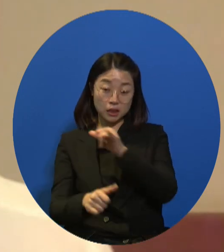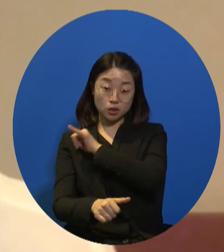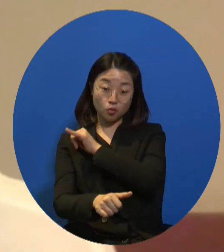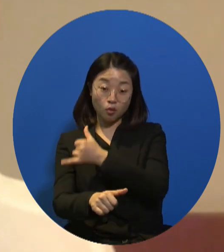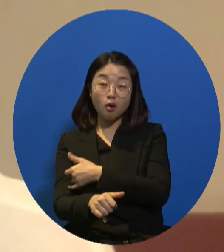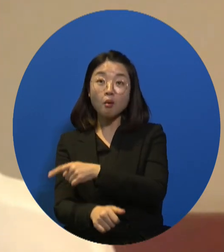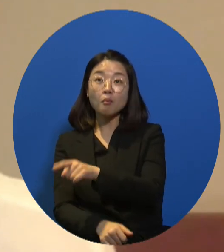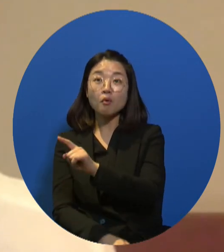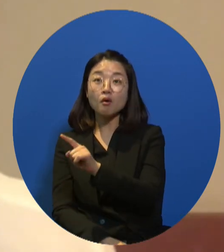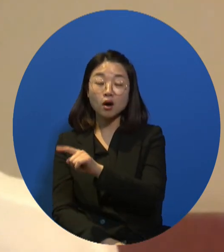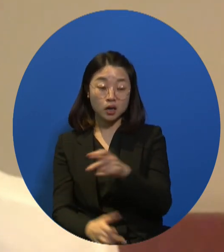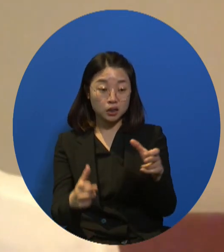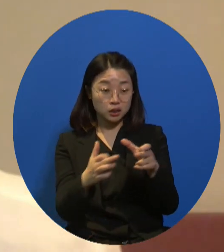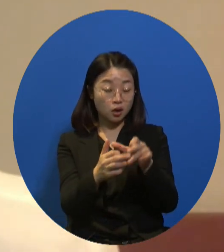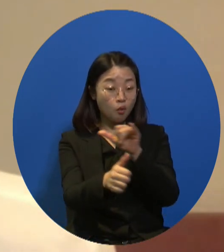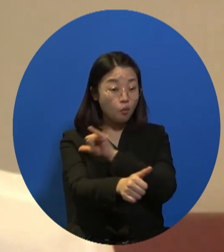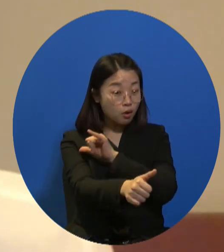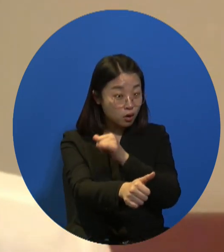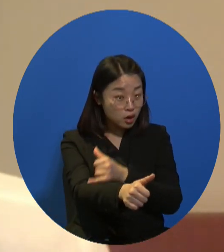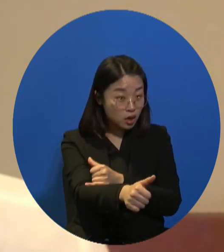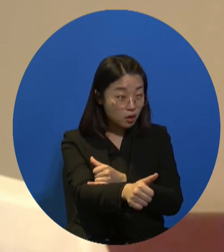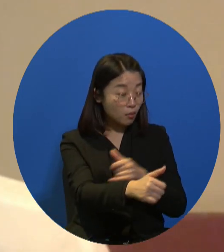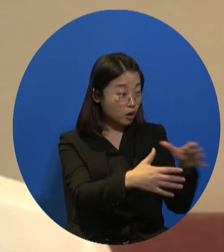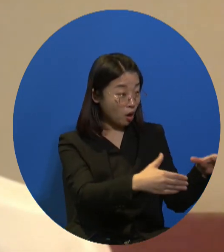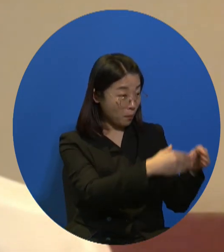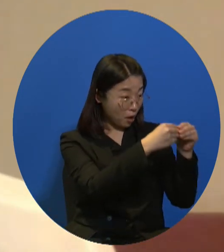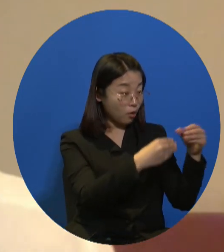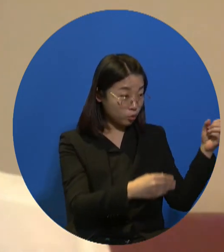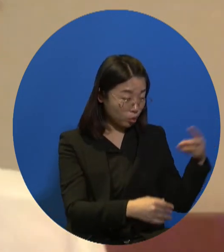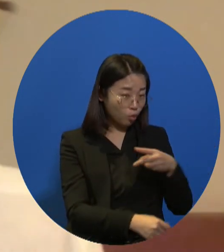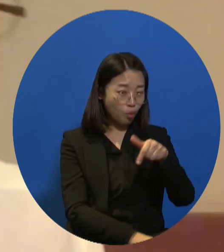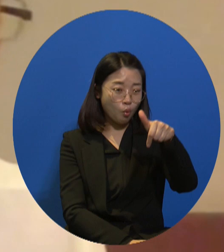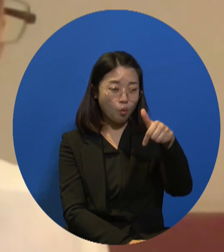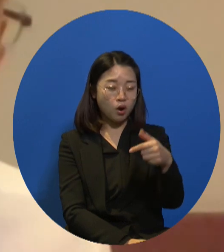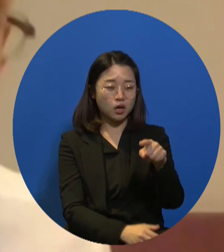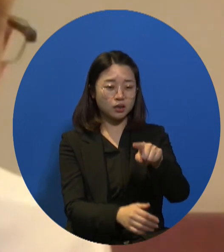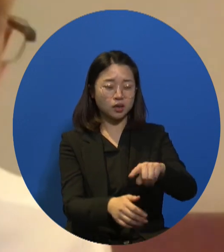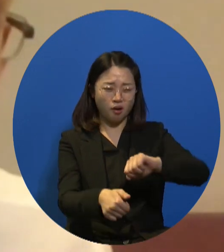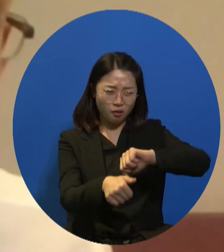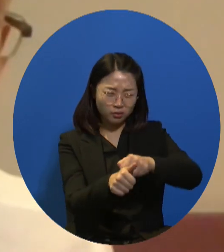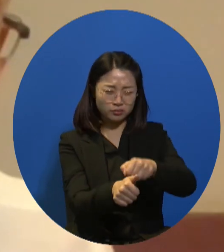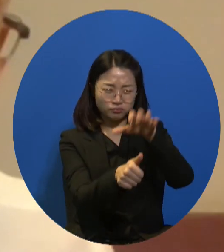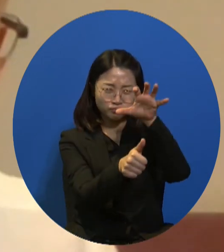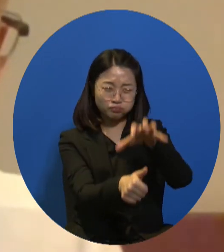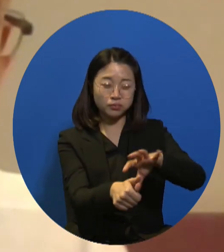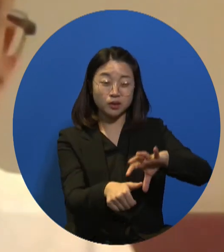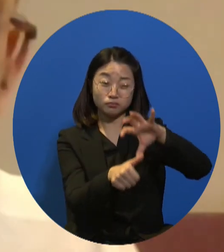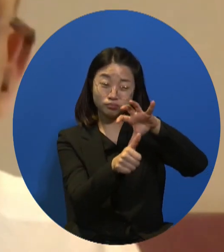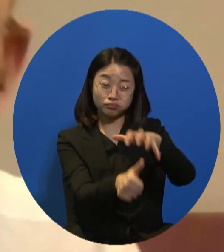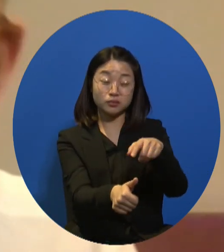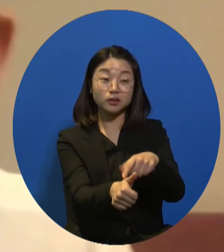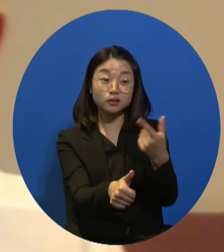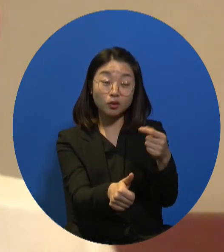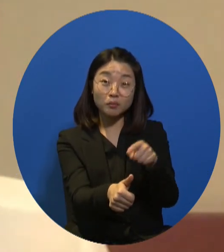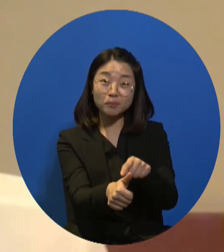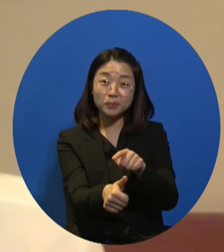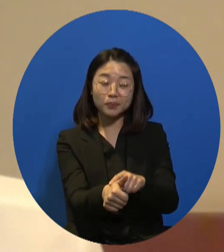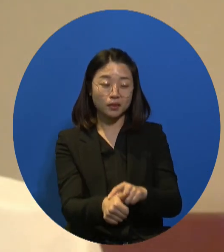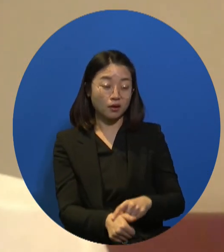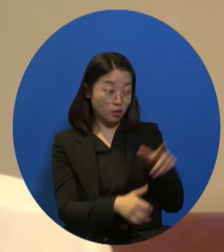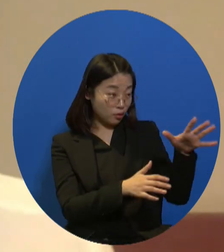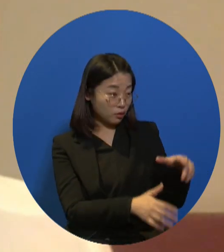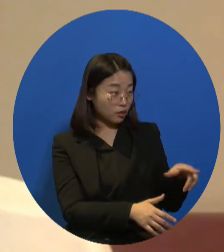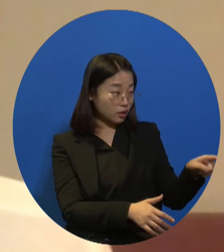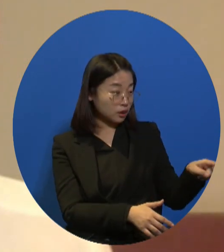transversally under the jurisprudence of other committees. I would say that we also have complaints pending before